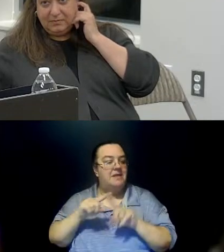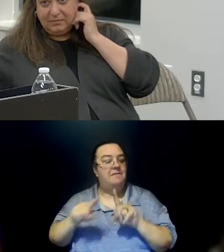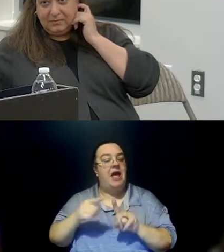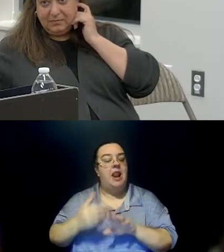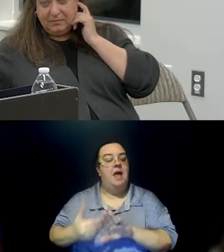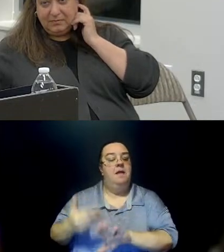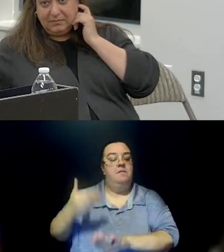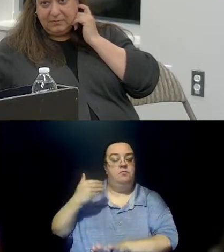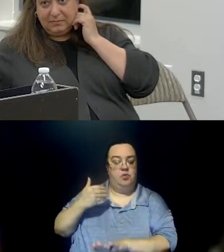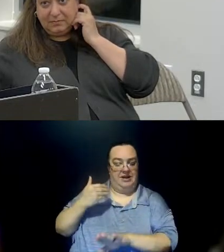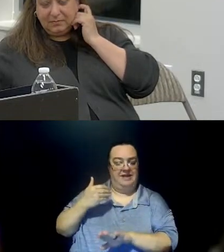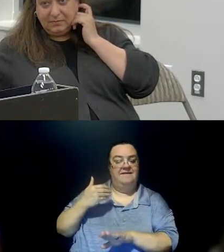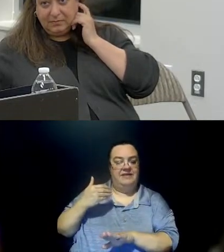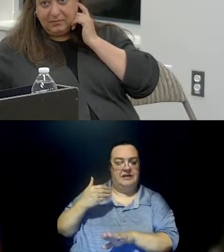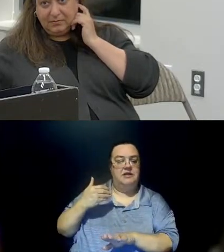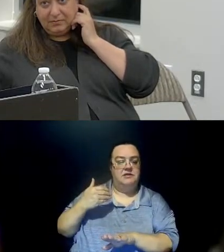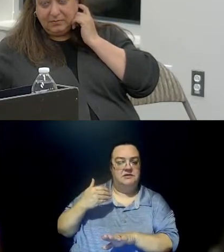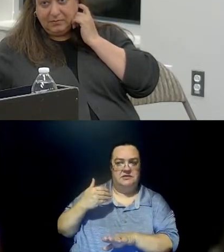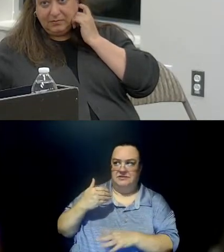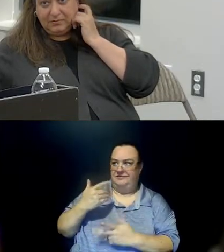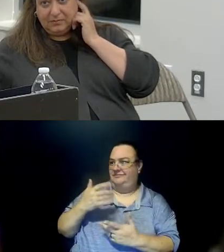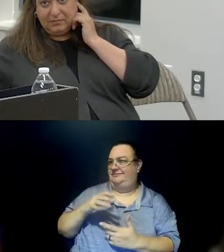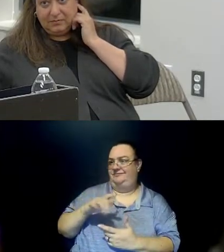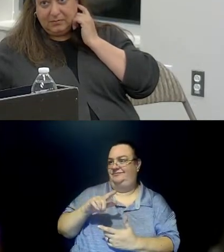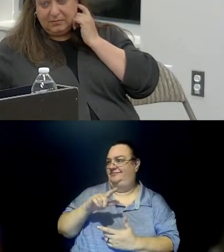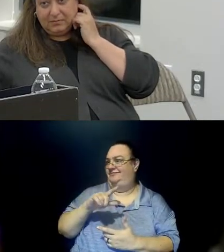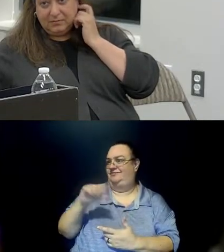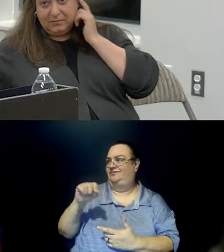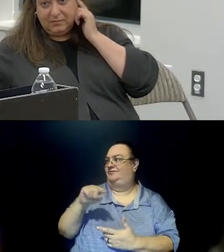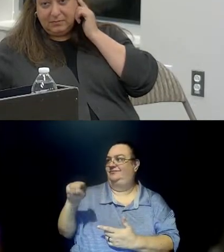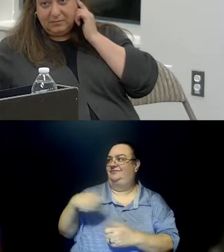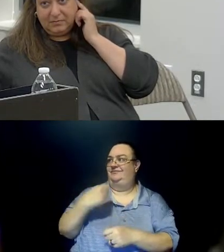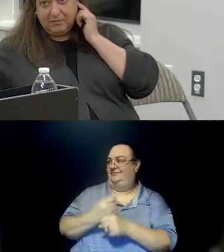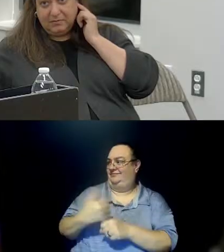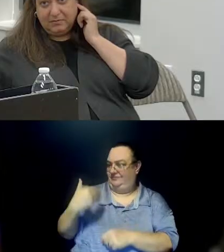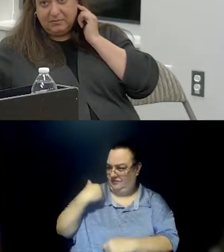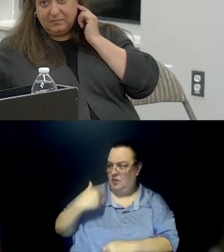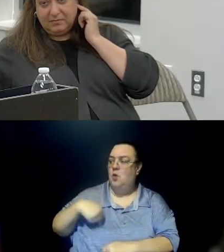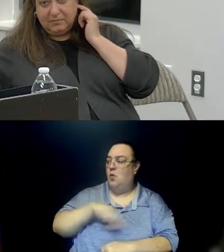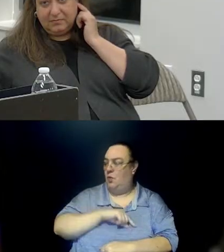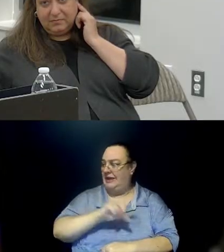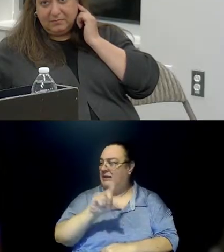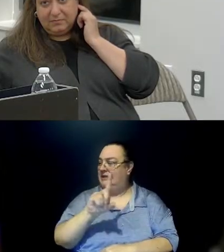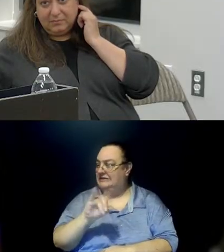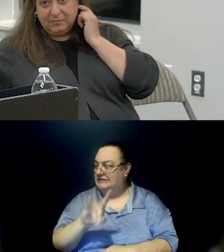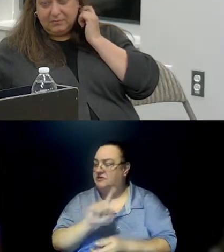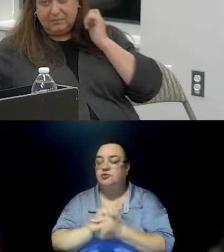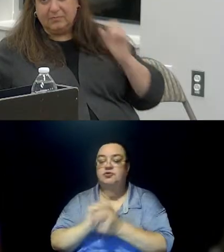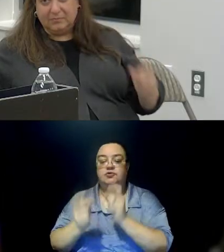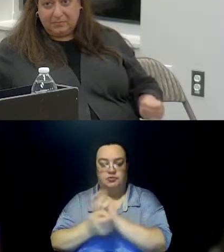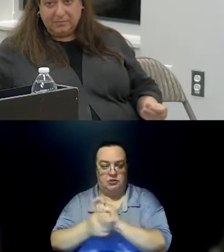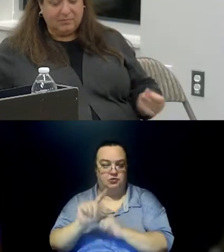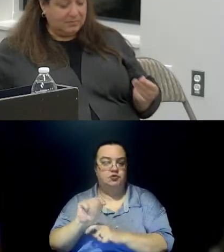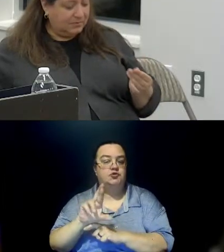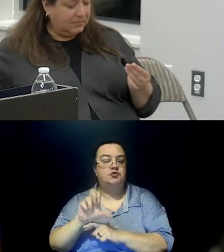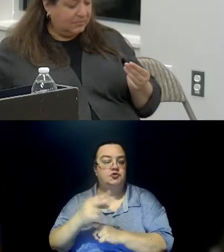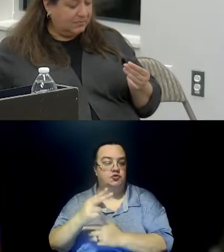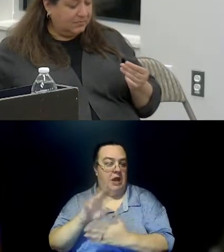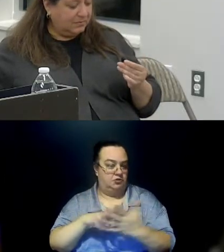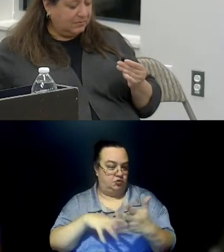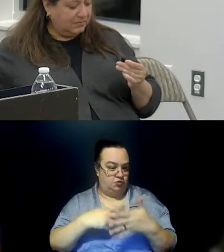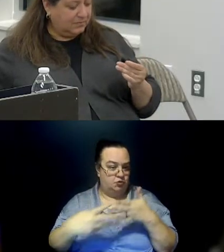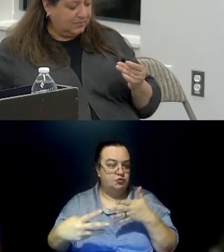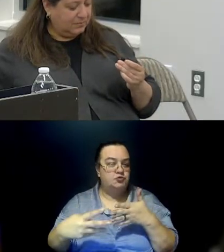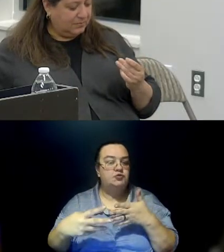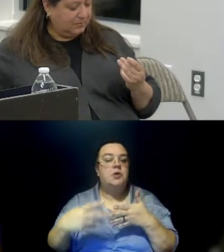year, 20 years or so ago, we did change the trash schedule.